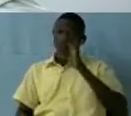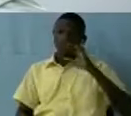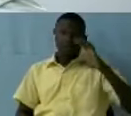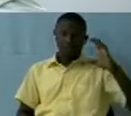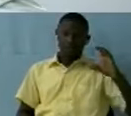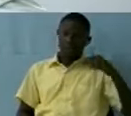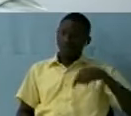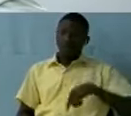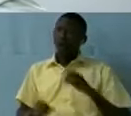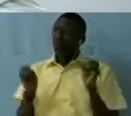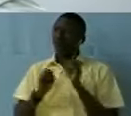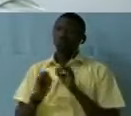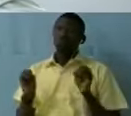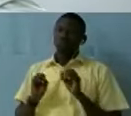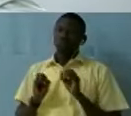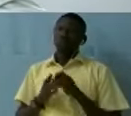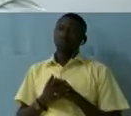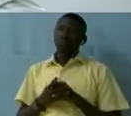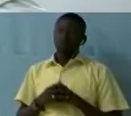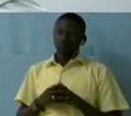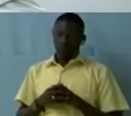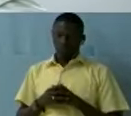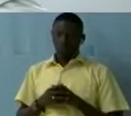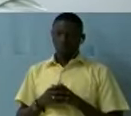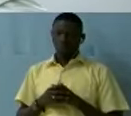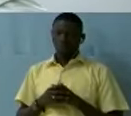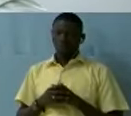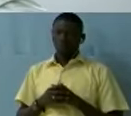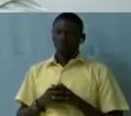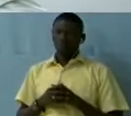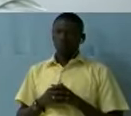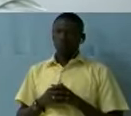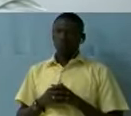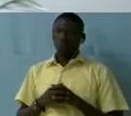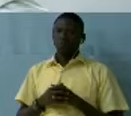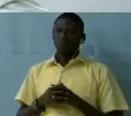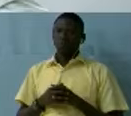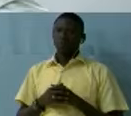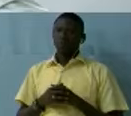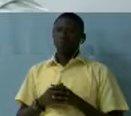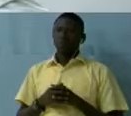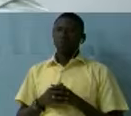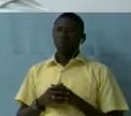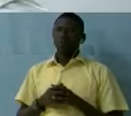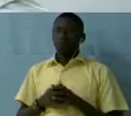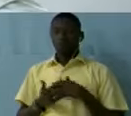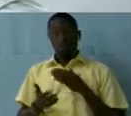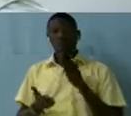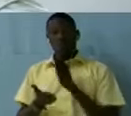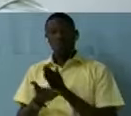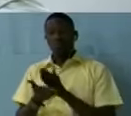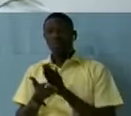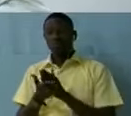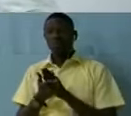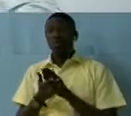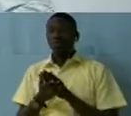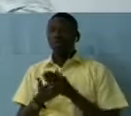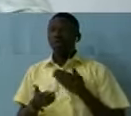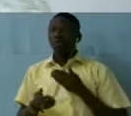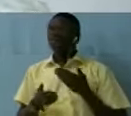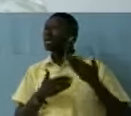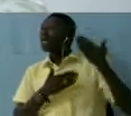true that there was contact between some TRRC officials and former NIA